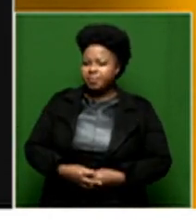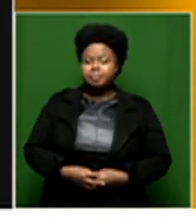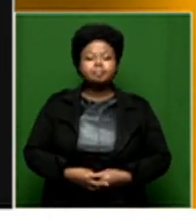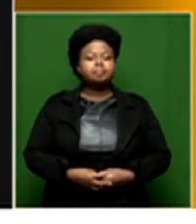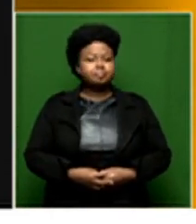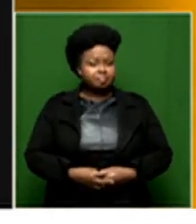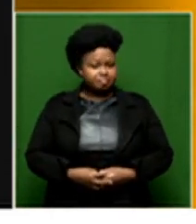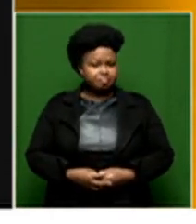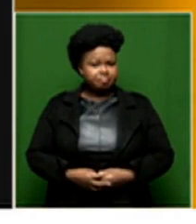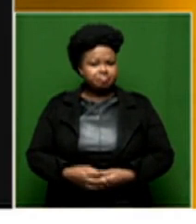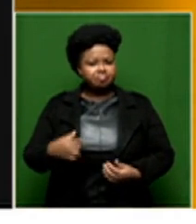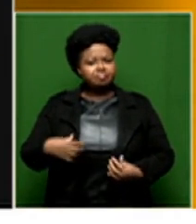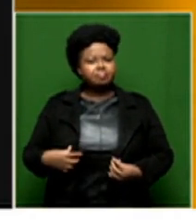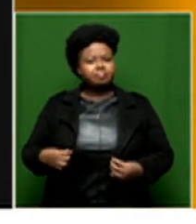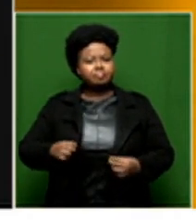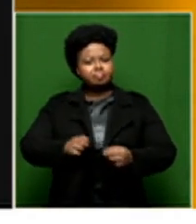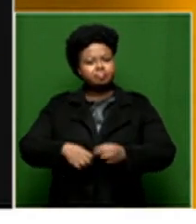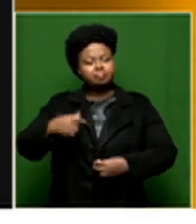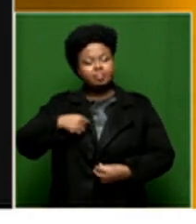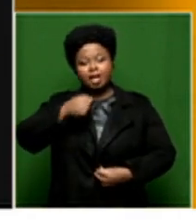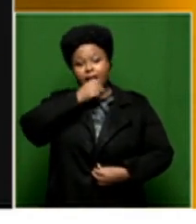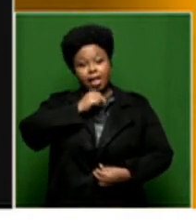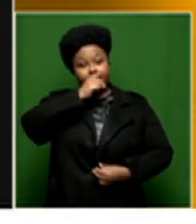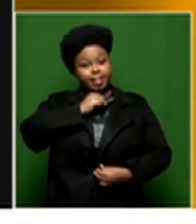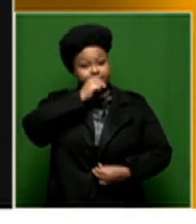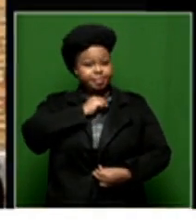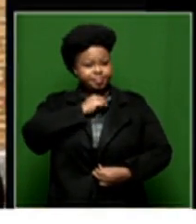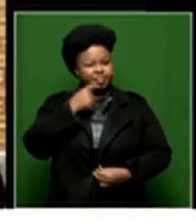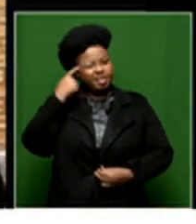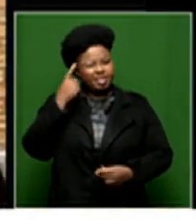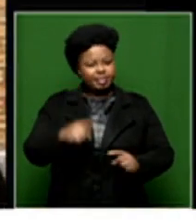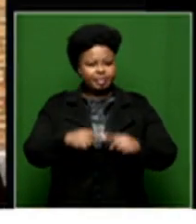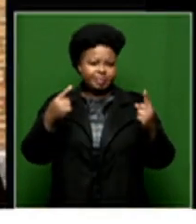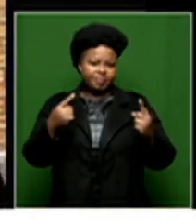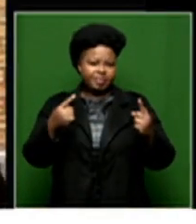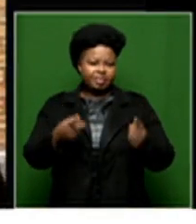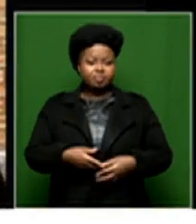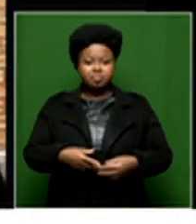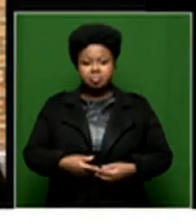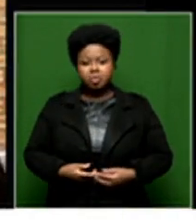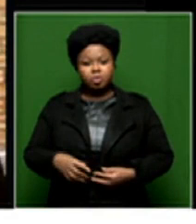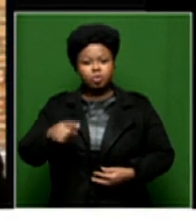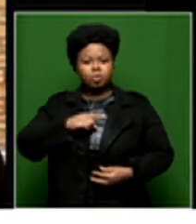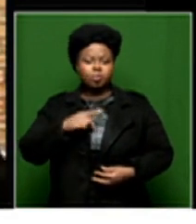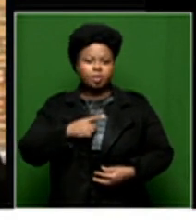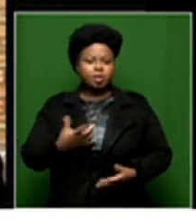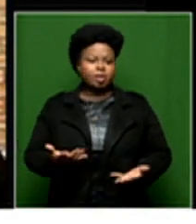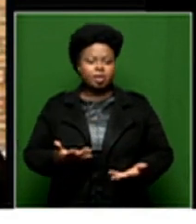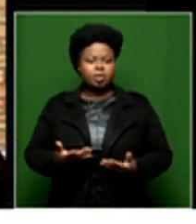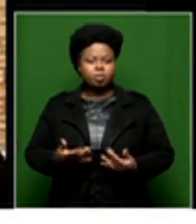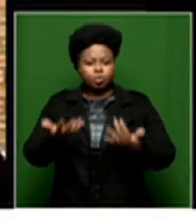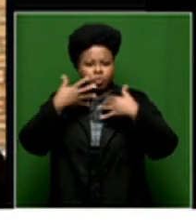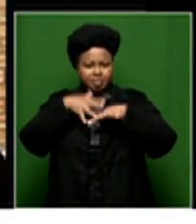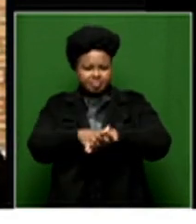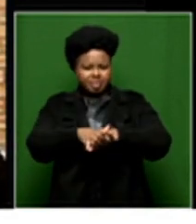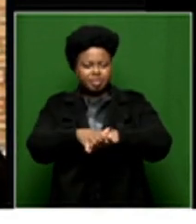Look, I really consider the ice cream different from any other ice cream out there, because the infusion of